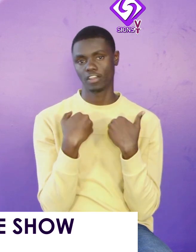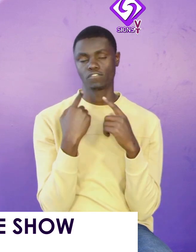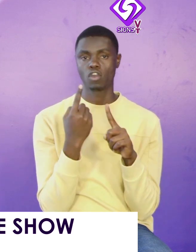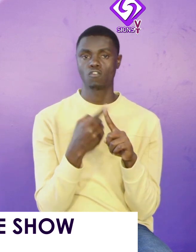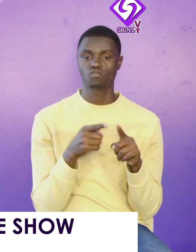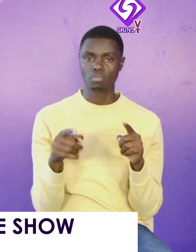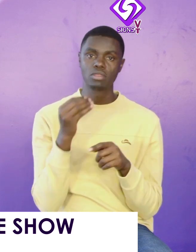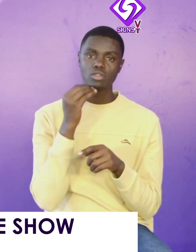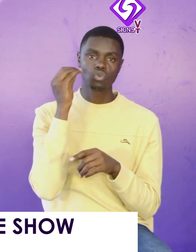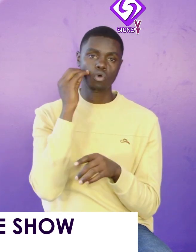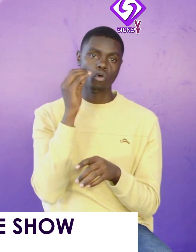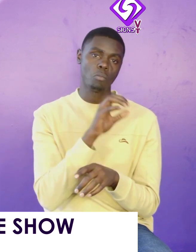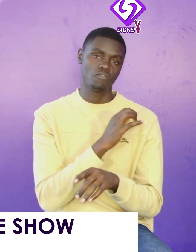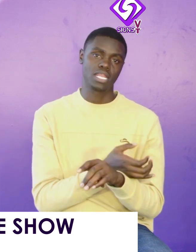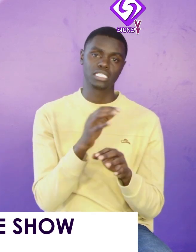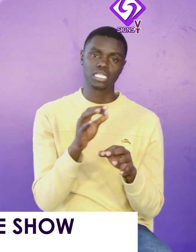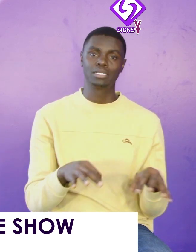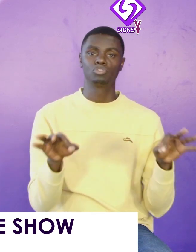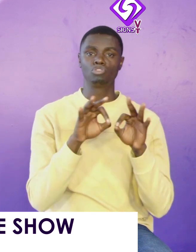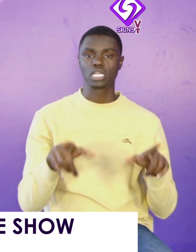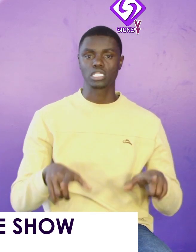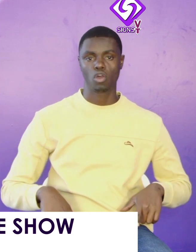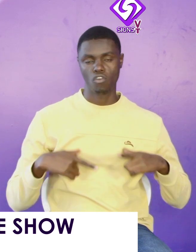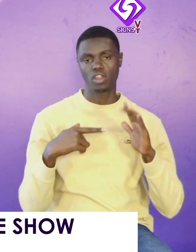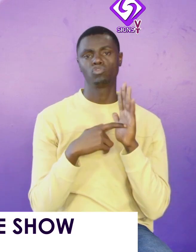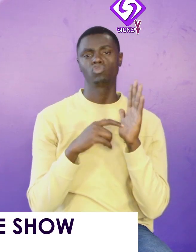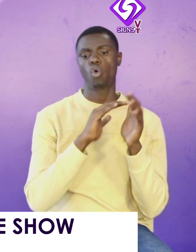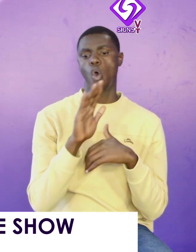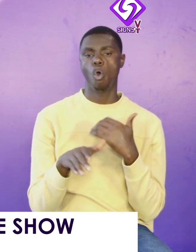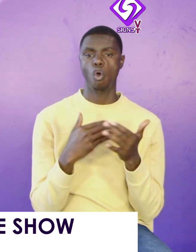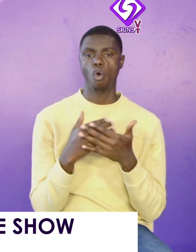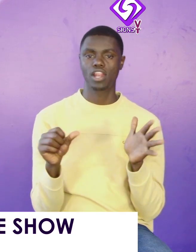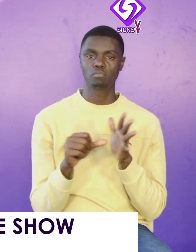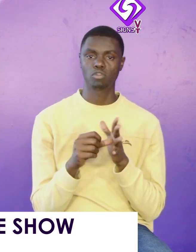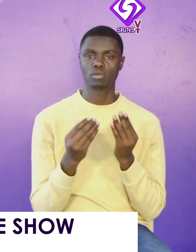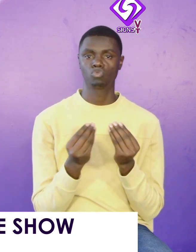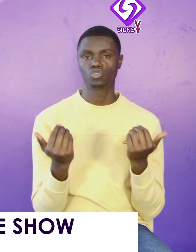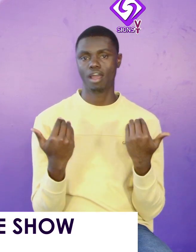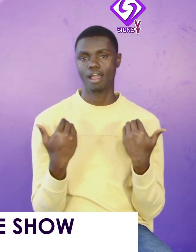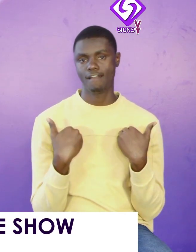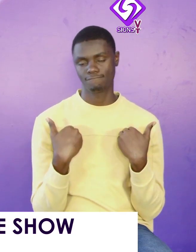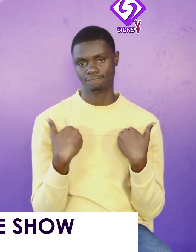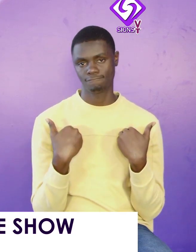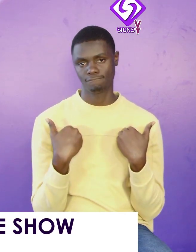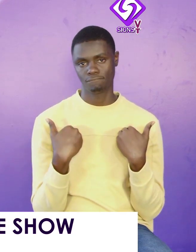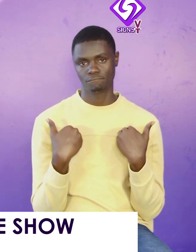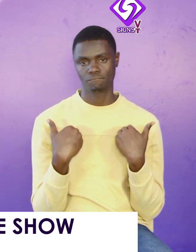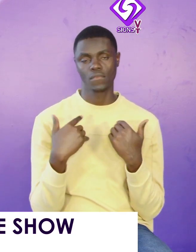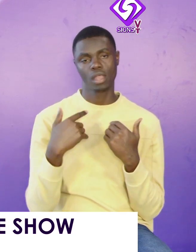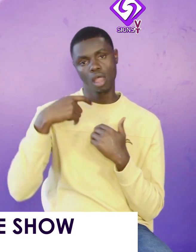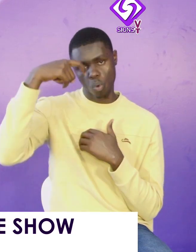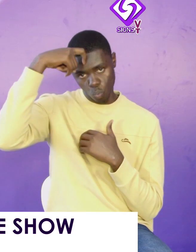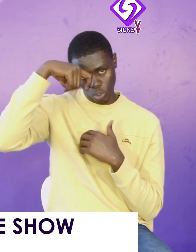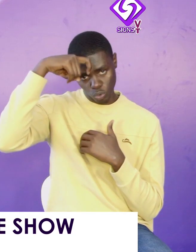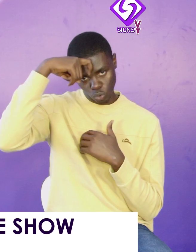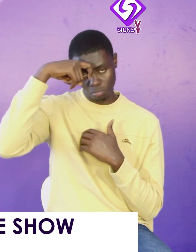of energy, the Treasures of Life show, all problems have a solution. Wisdom, do you